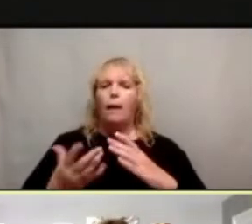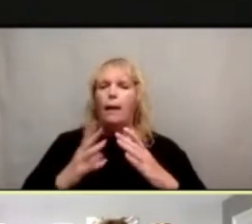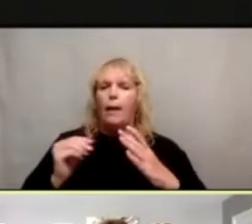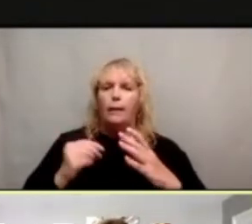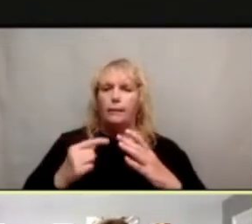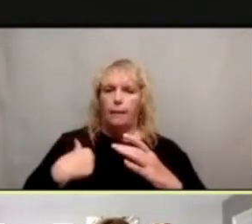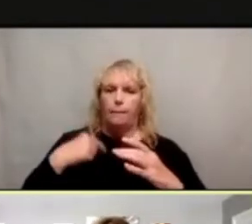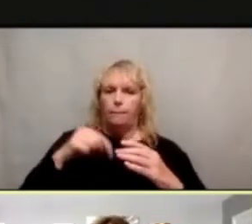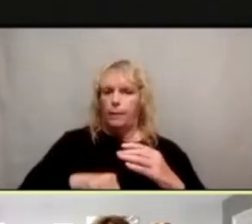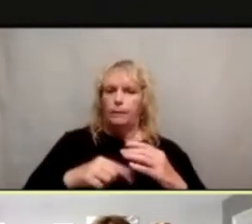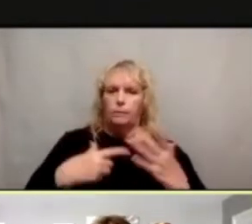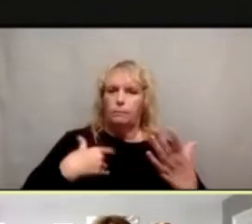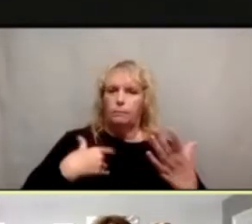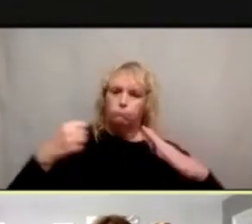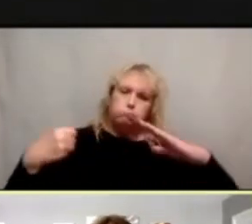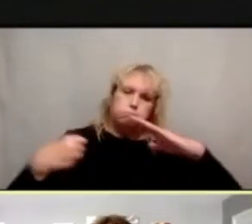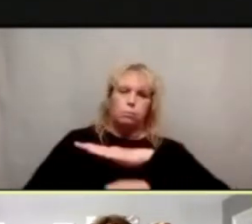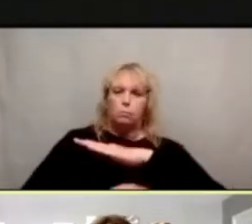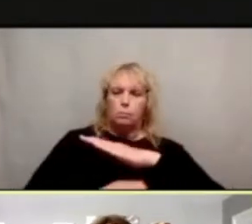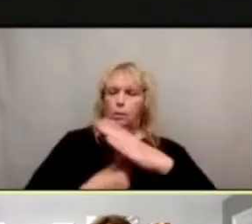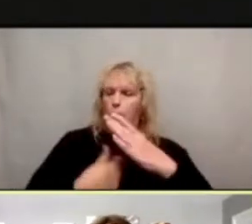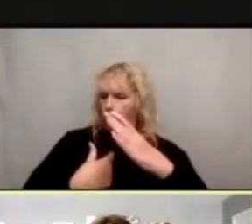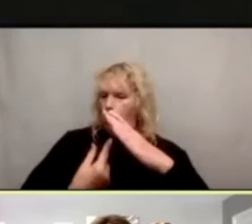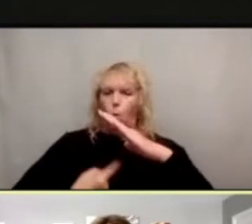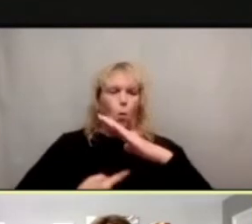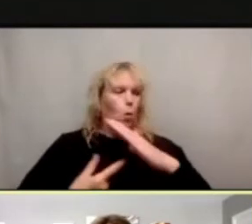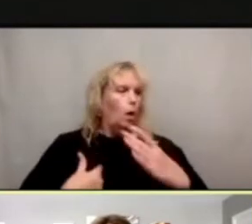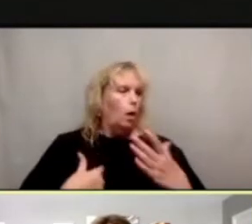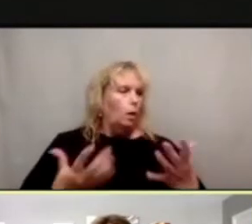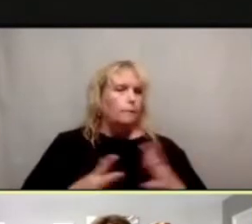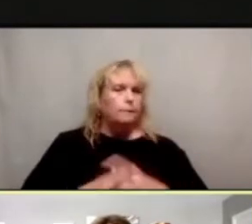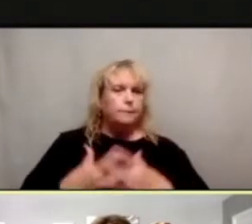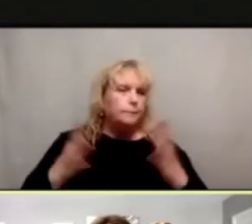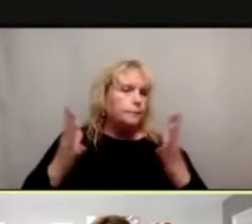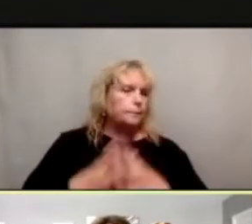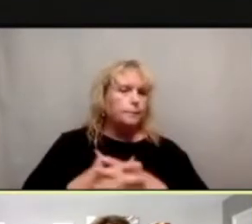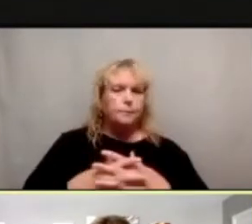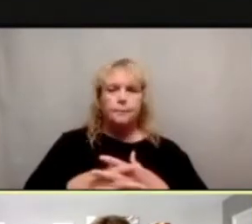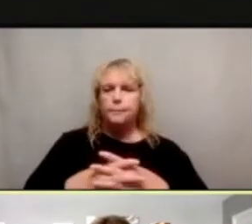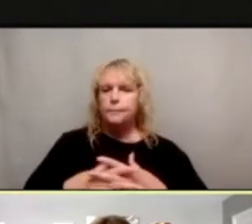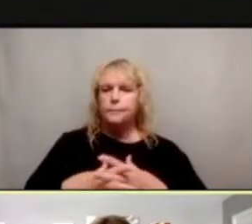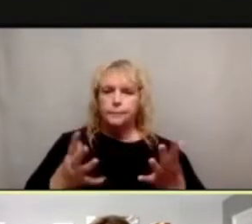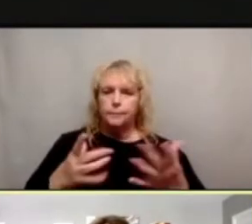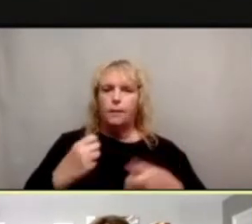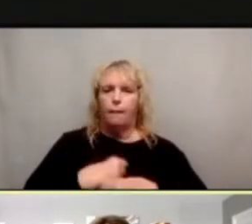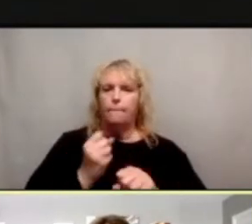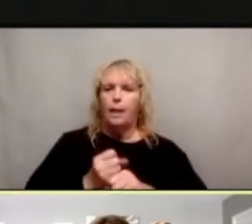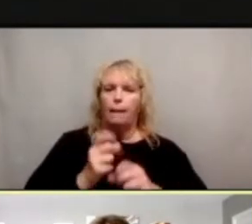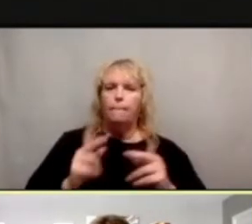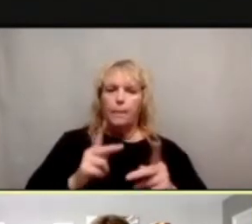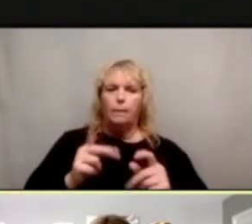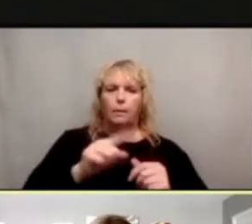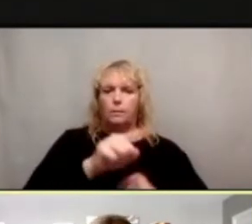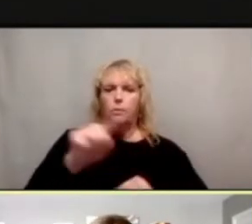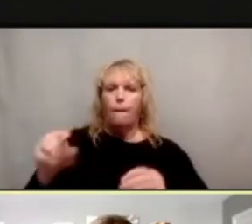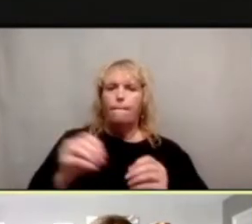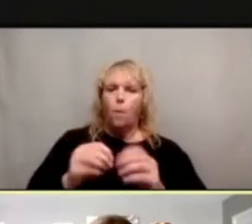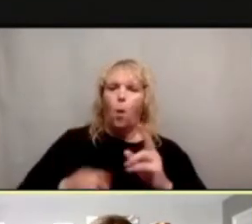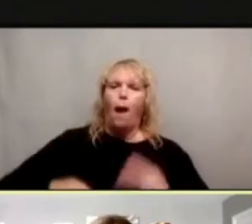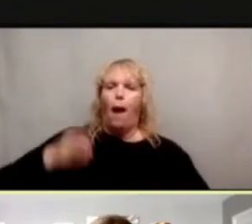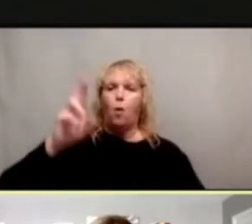those populations who are at risk of ACEs at greater risk, right? Because they're not able